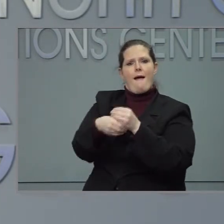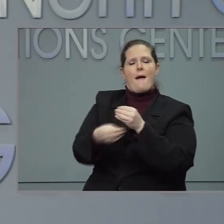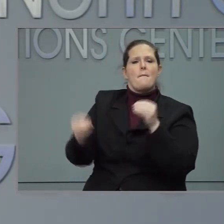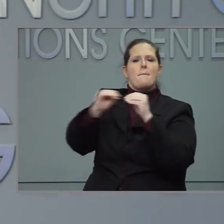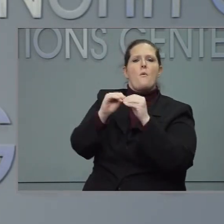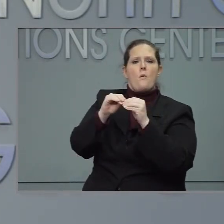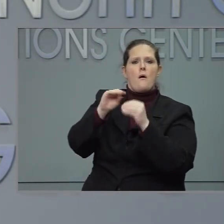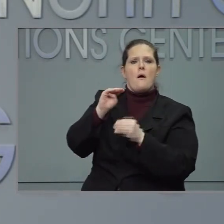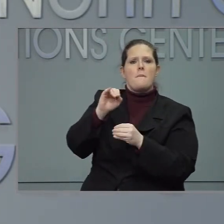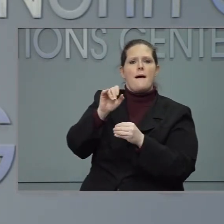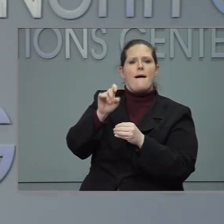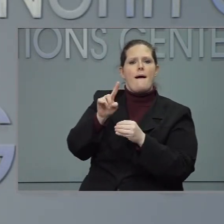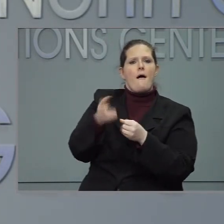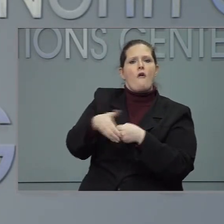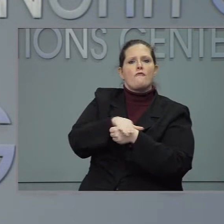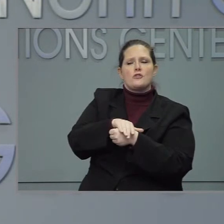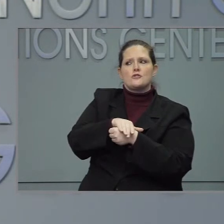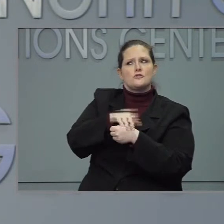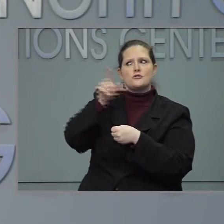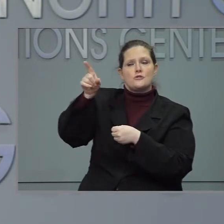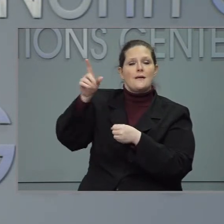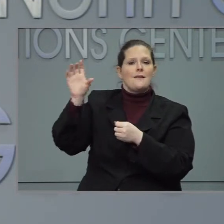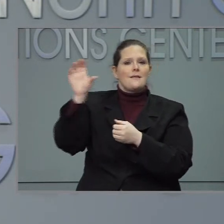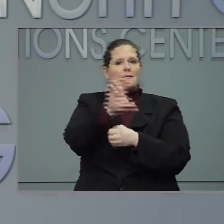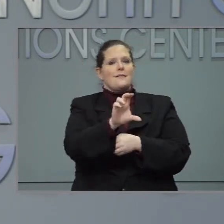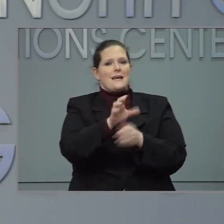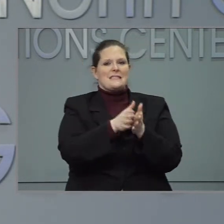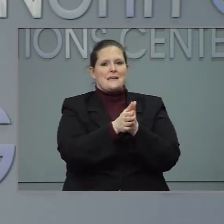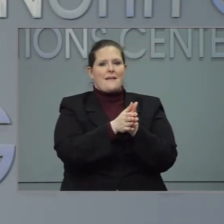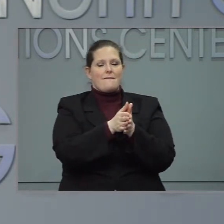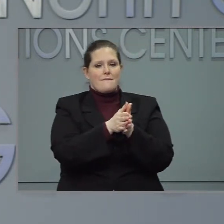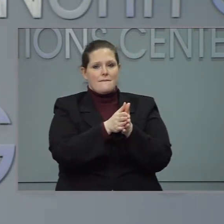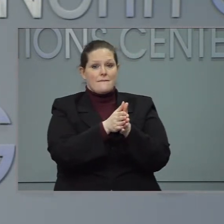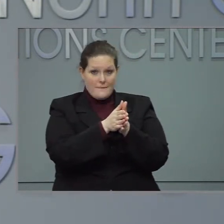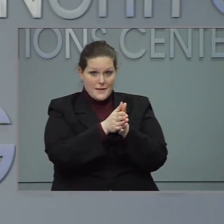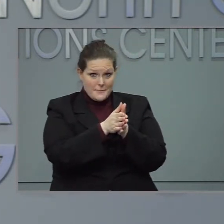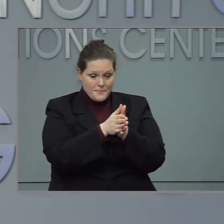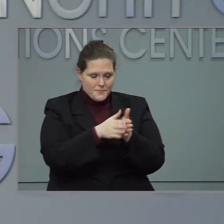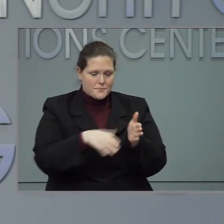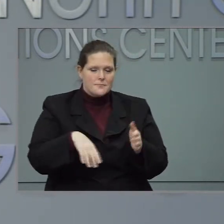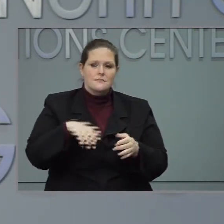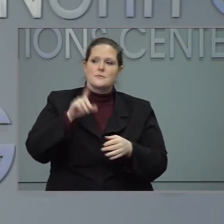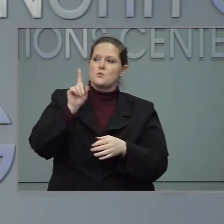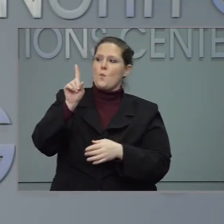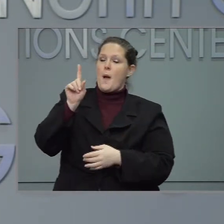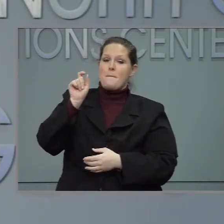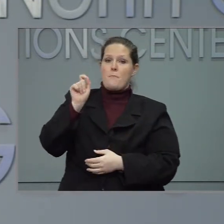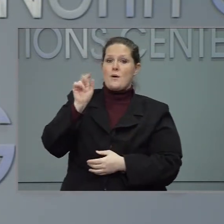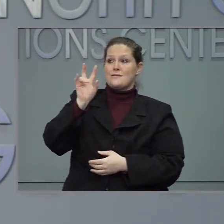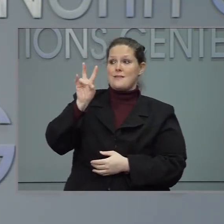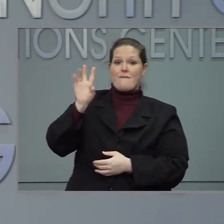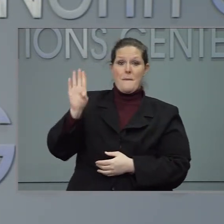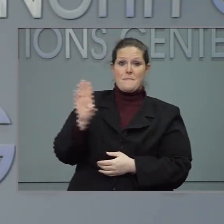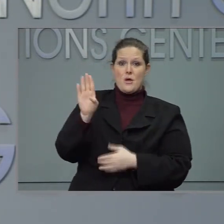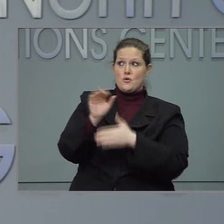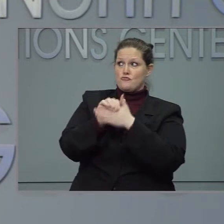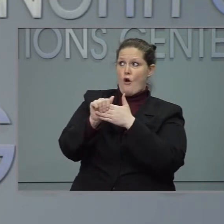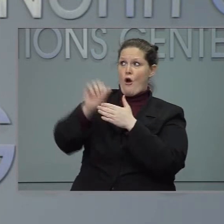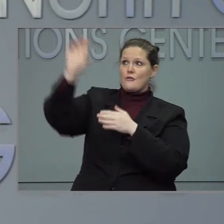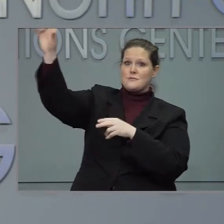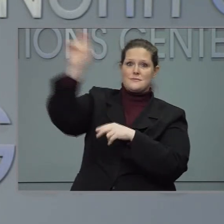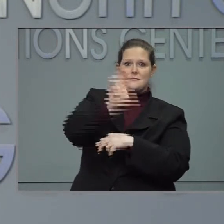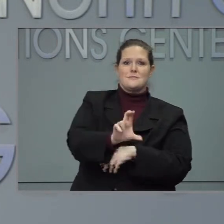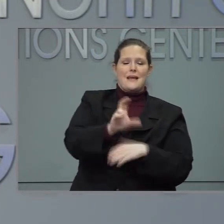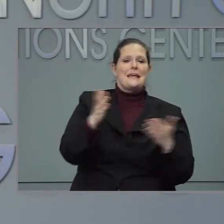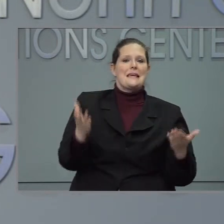American Rescue Plan, that incentive would provide about $1.7 billion in additional federal monies to